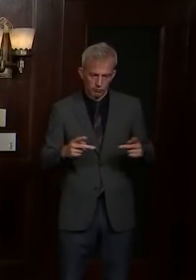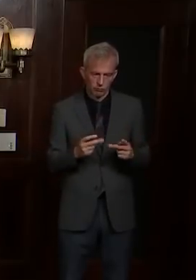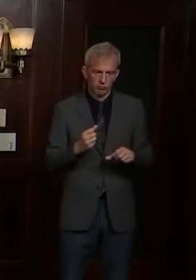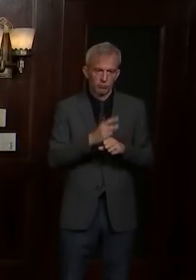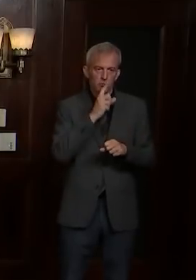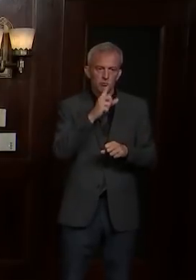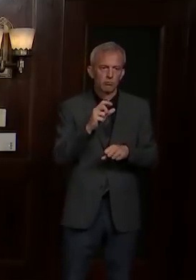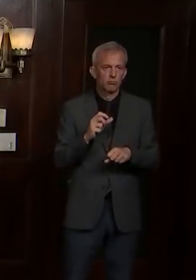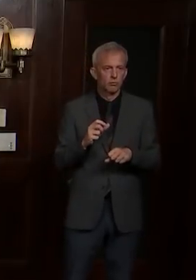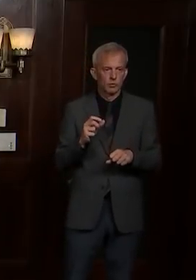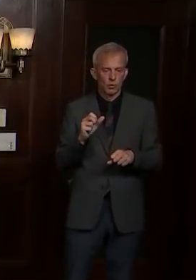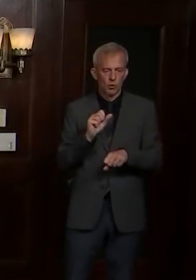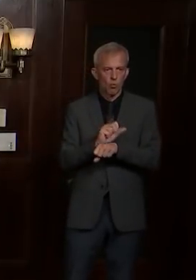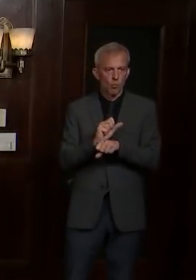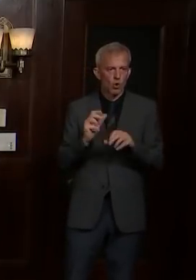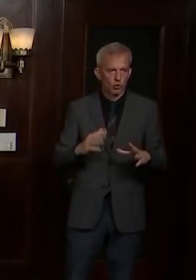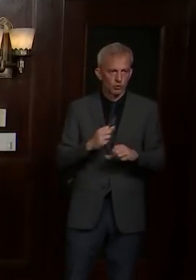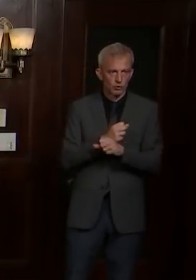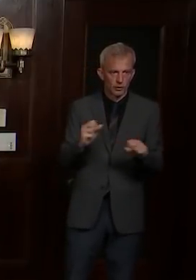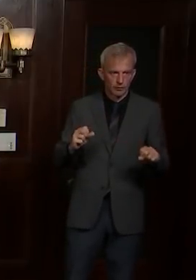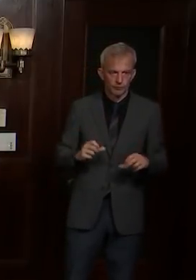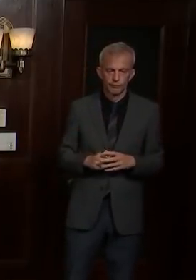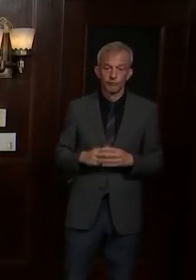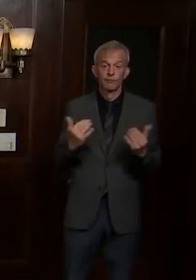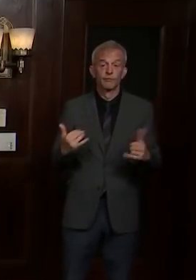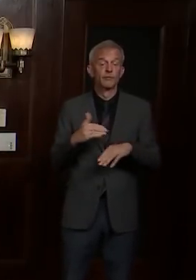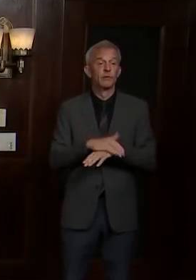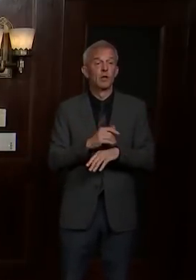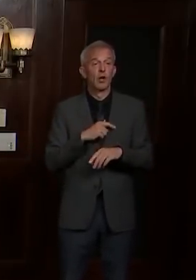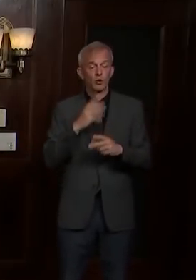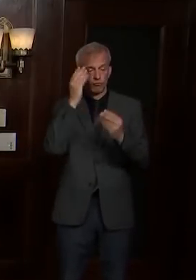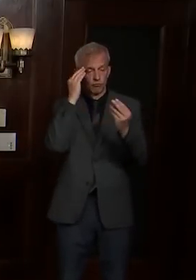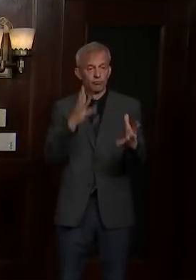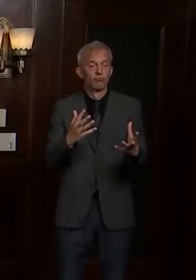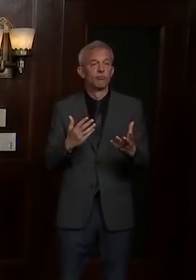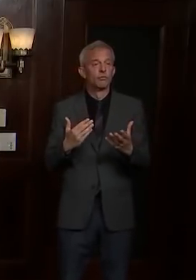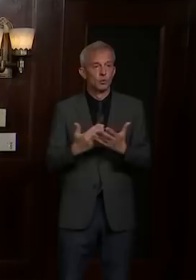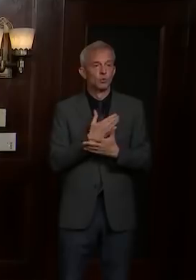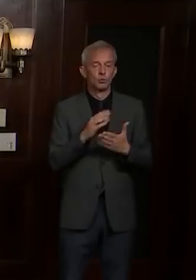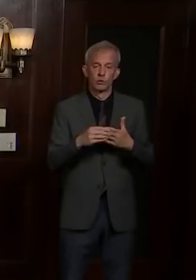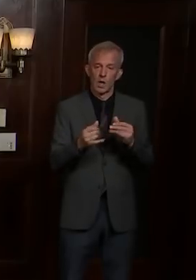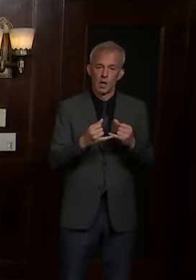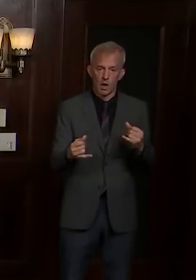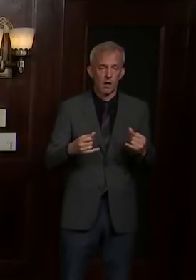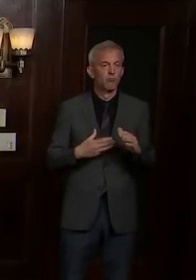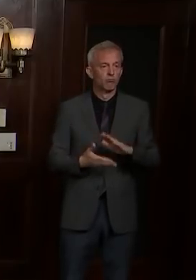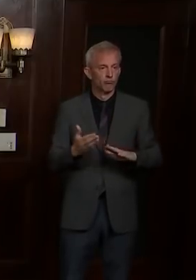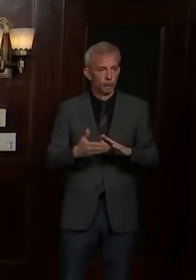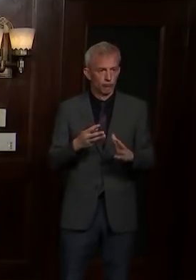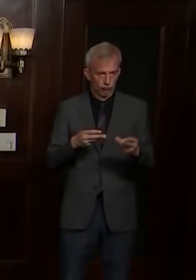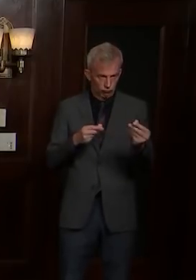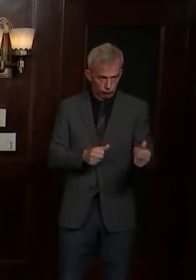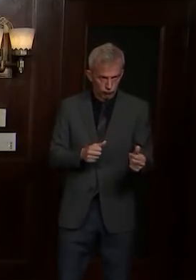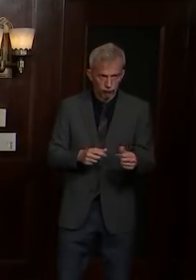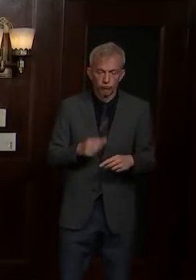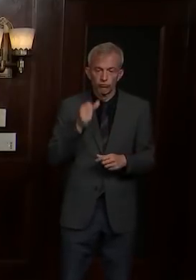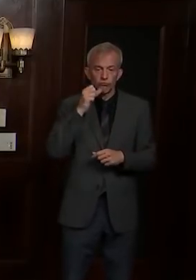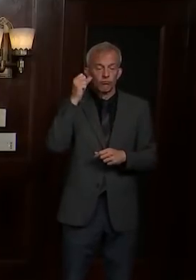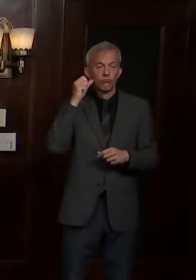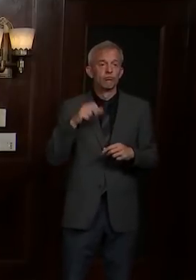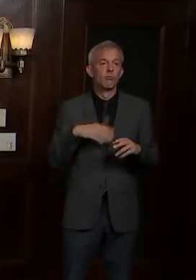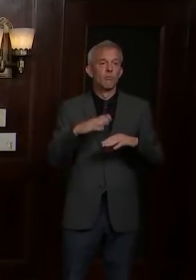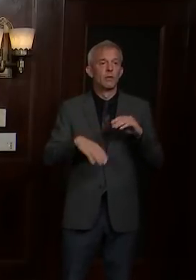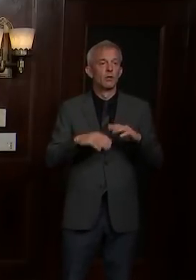in protecting public health. And tonight I can report that the new measures and guidelines are running smoothly. Yesterday, Building and